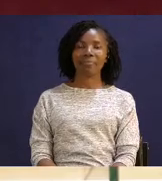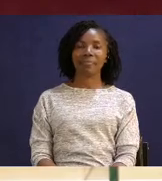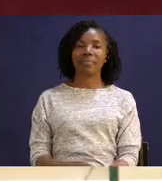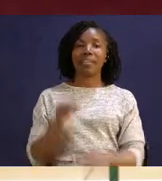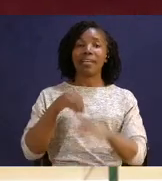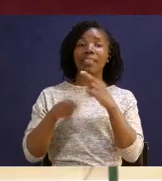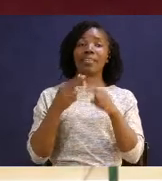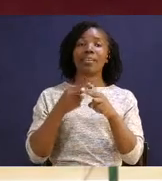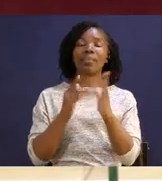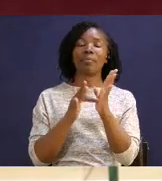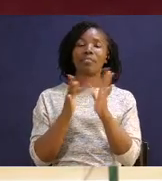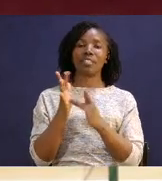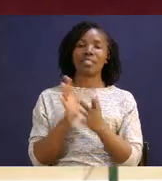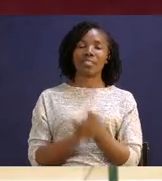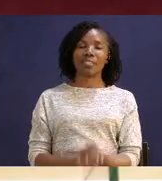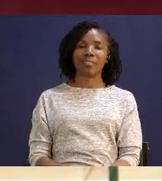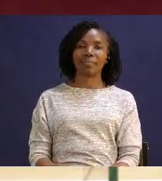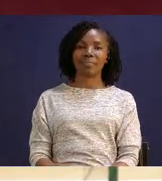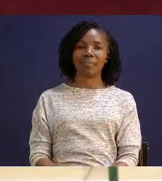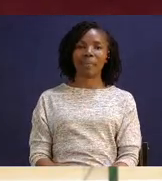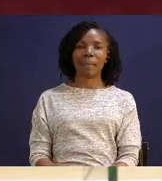In Jesus' name.